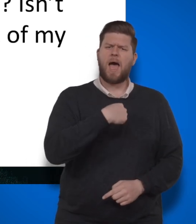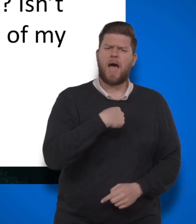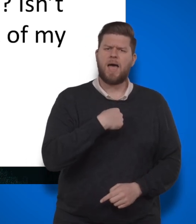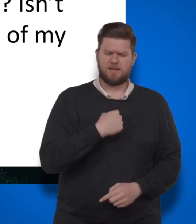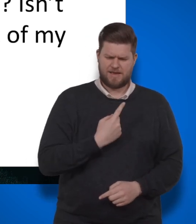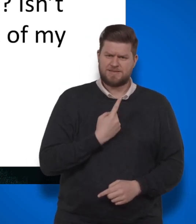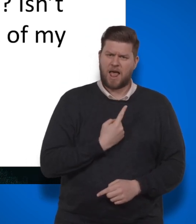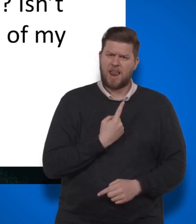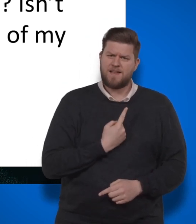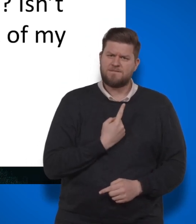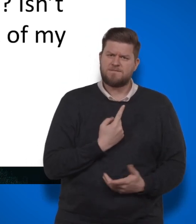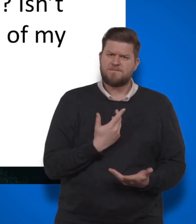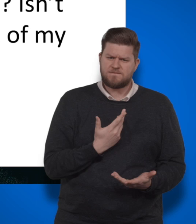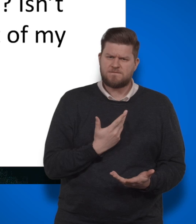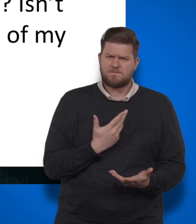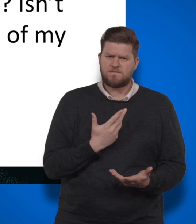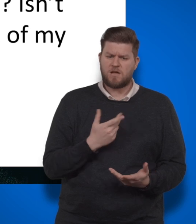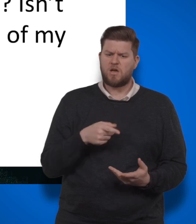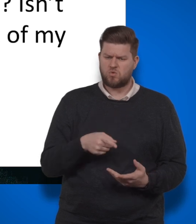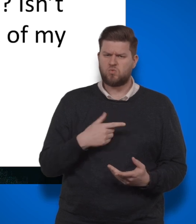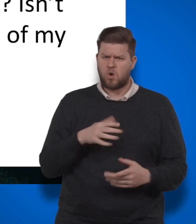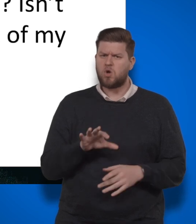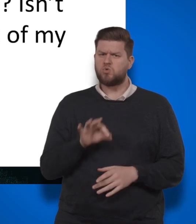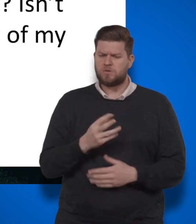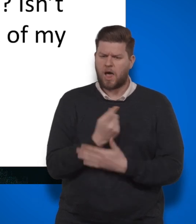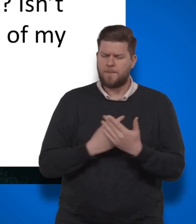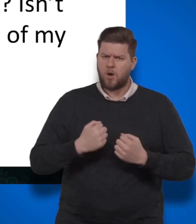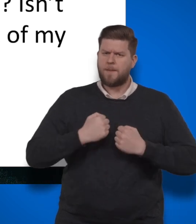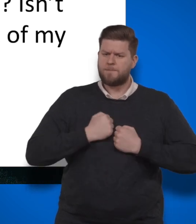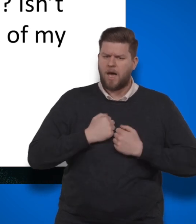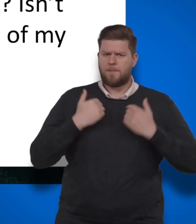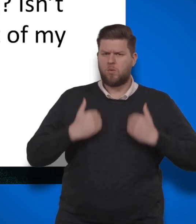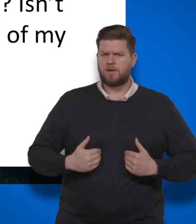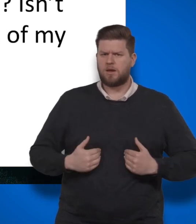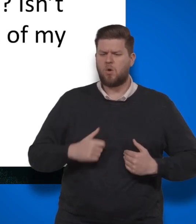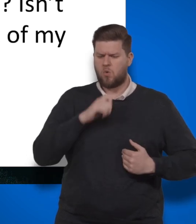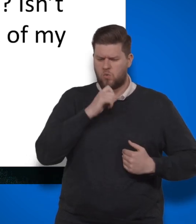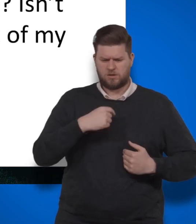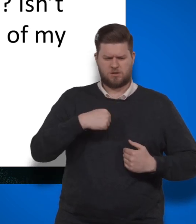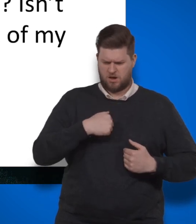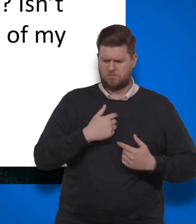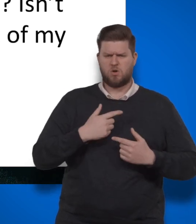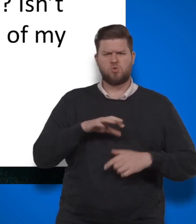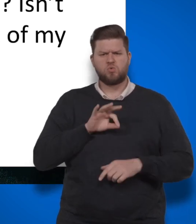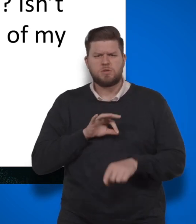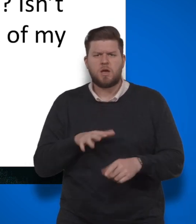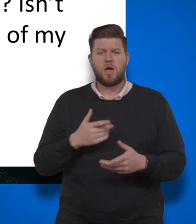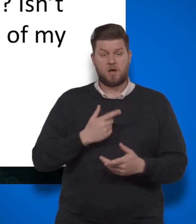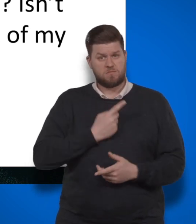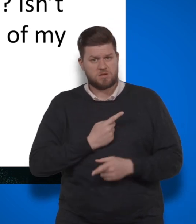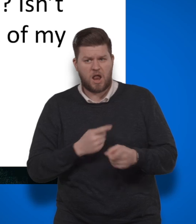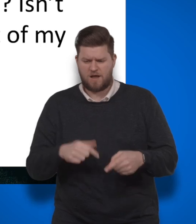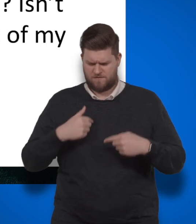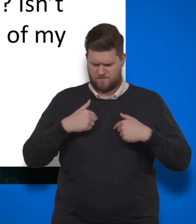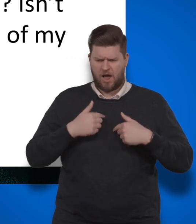who is doing the choosing about my body? Isn't myself merely a product of my